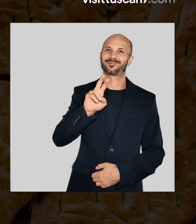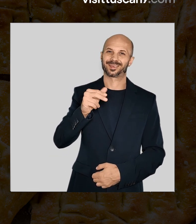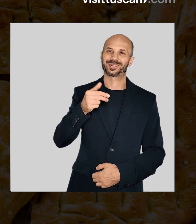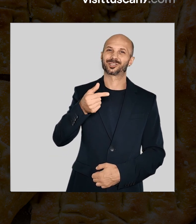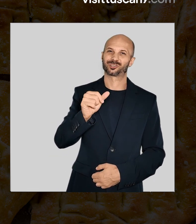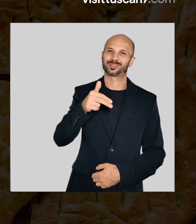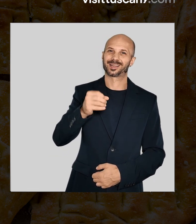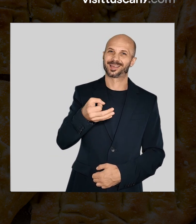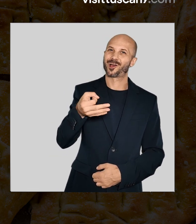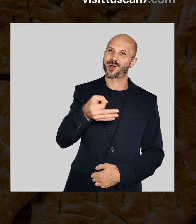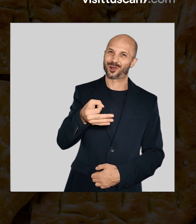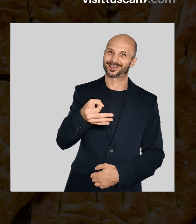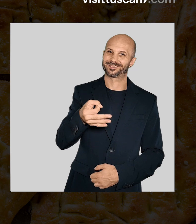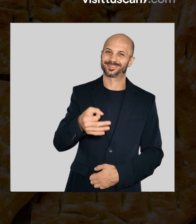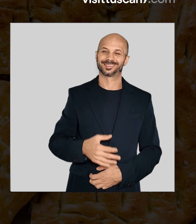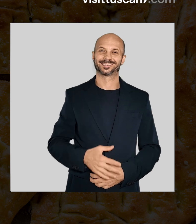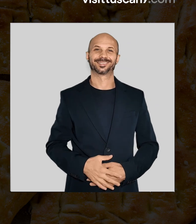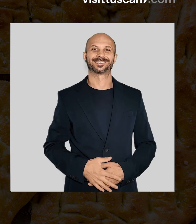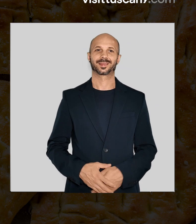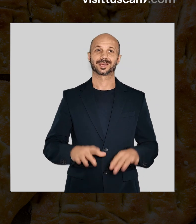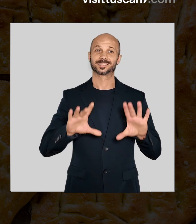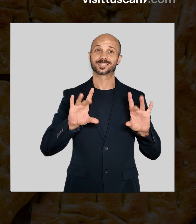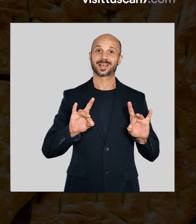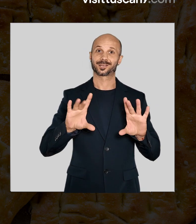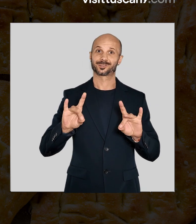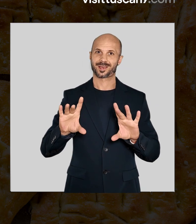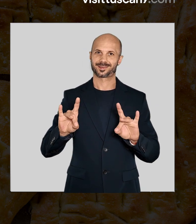Extra virgin olive oil.